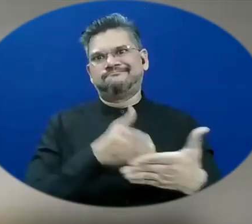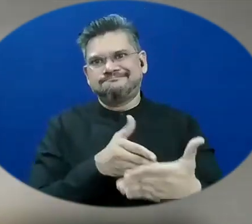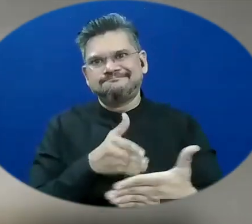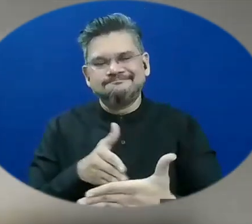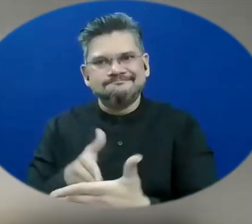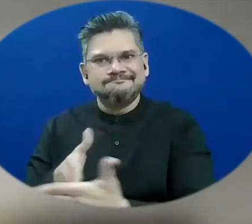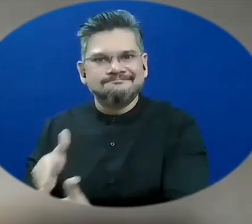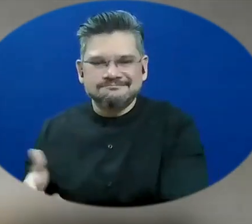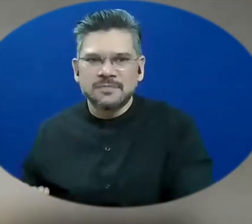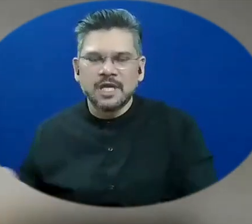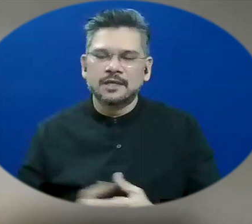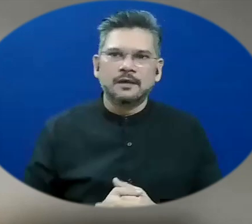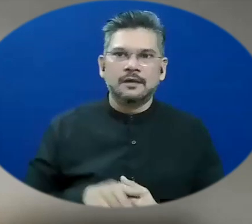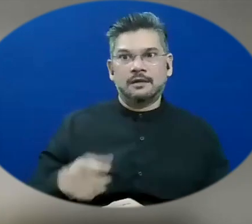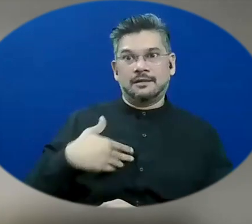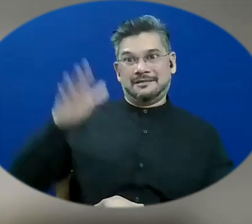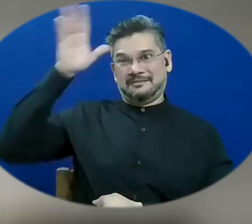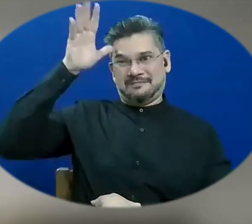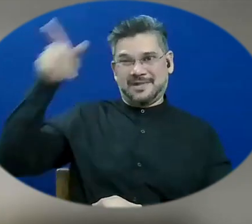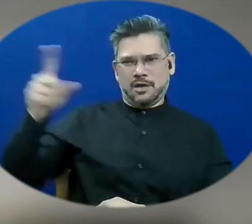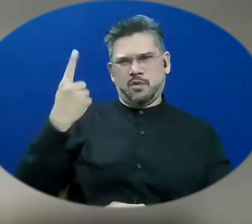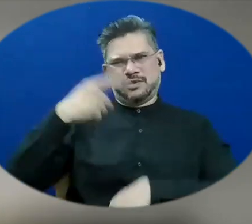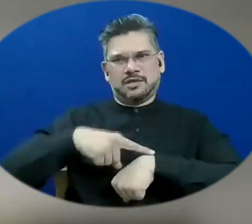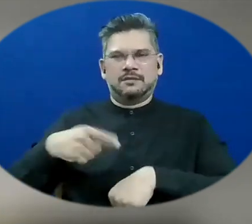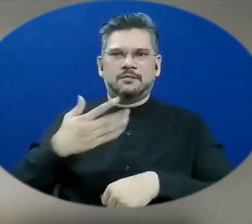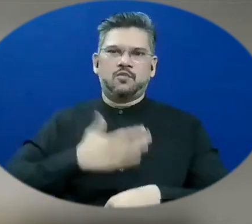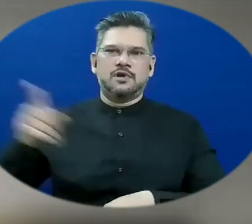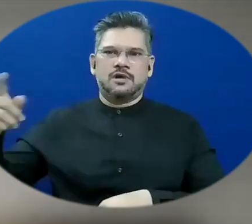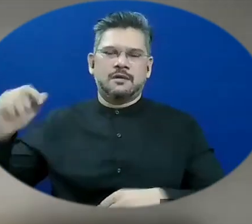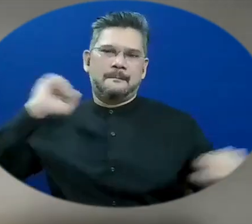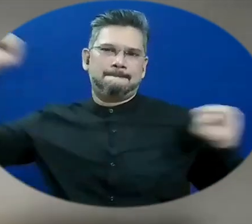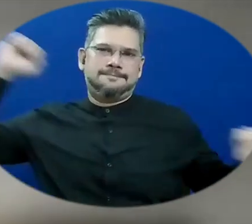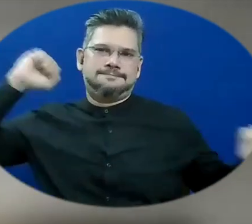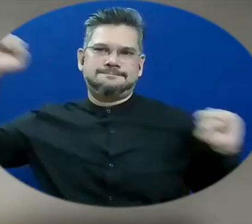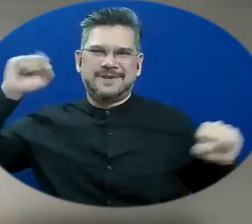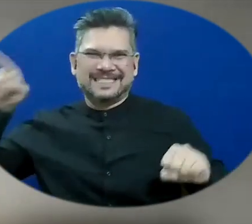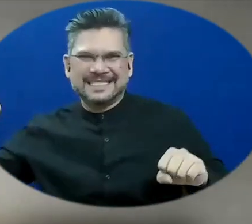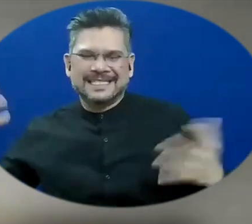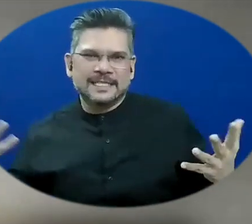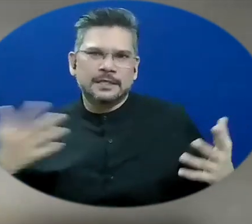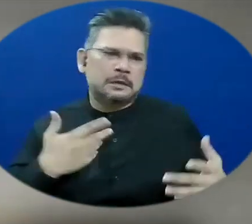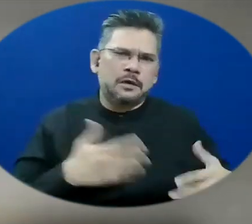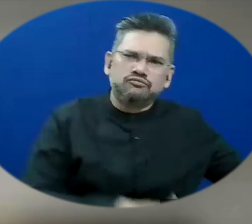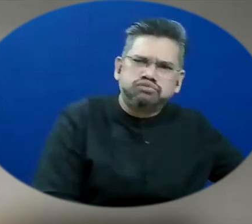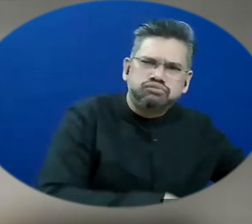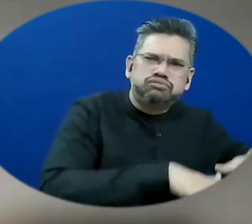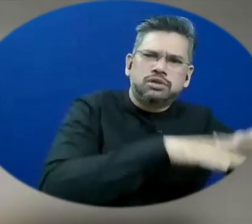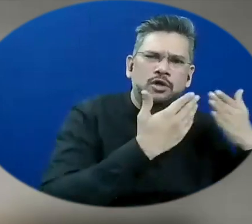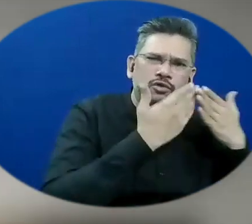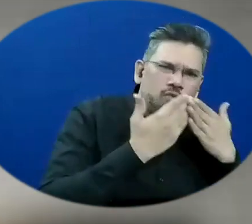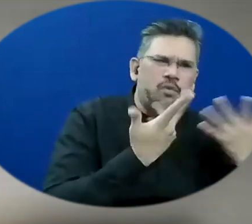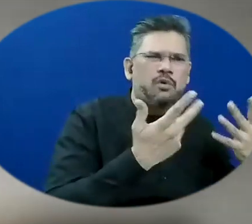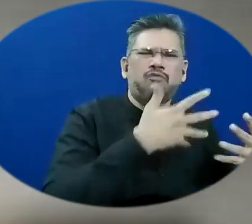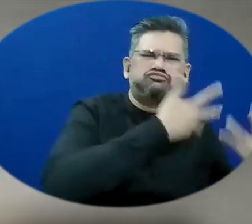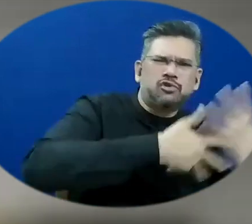once daddy needed someone to shower him, I never had the opportunity to learn from school or any other social context and